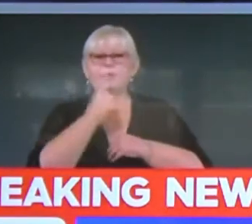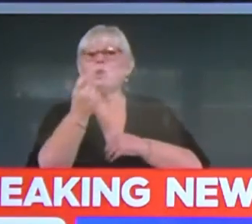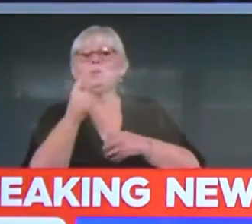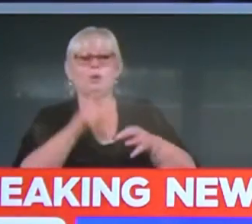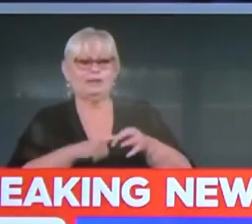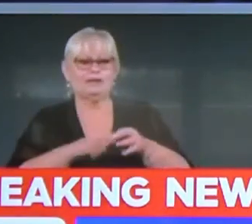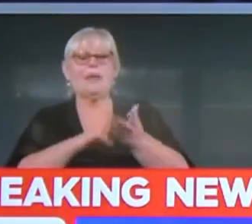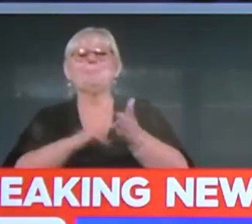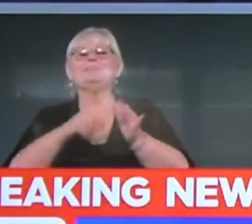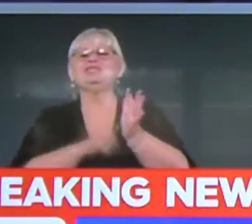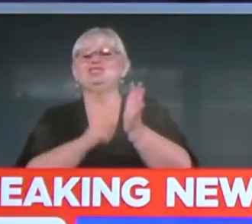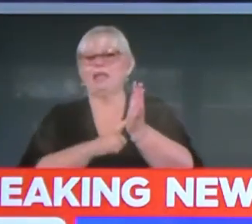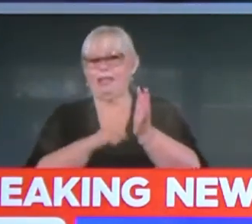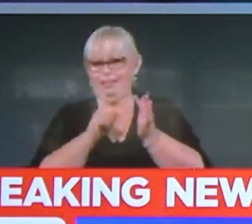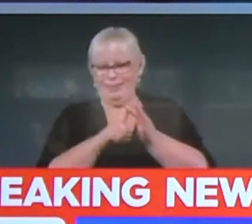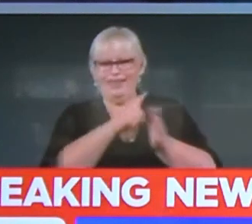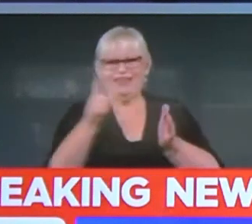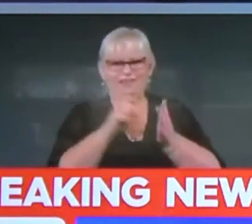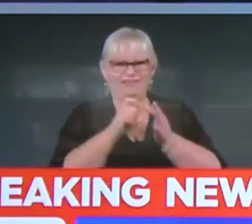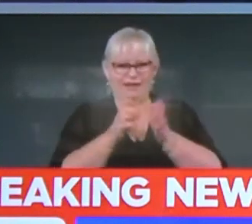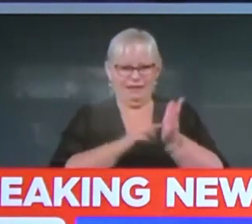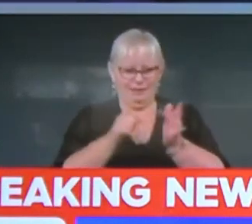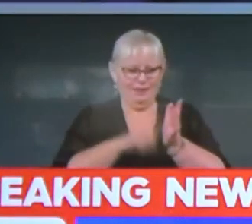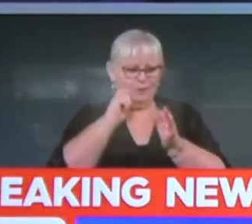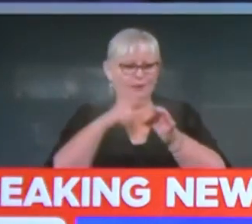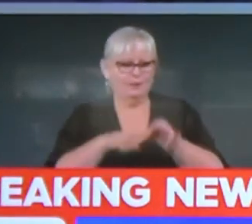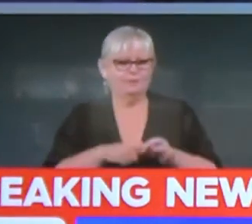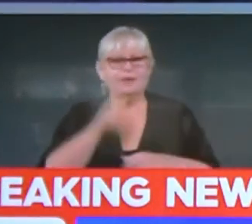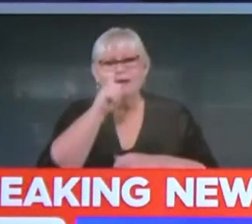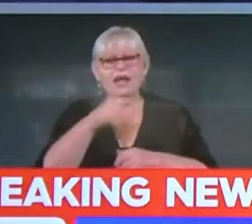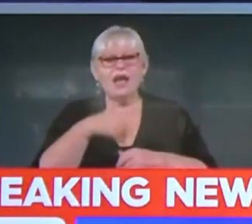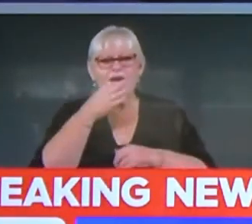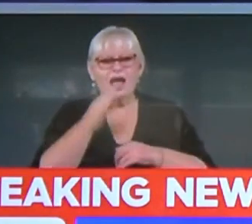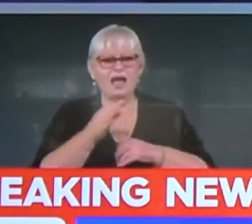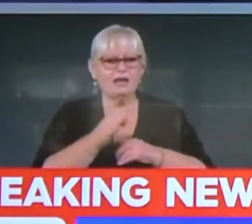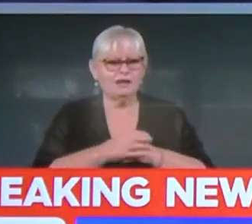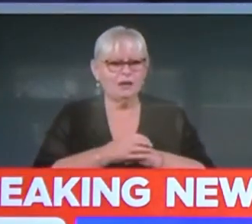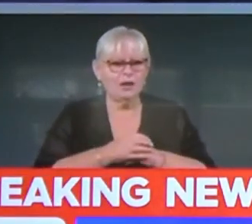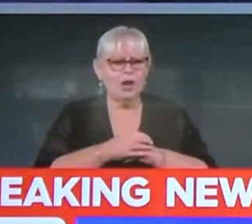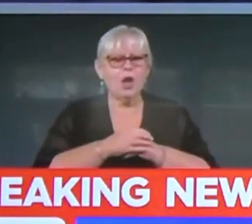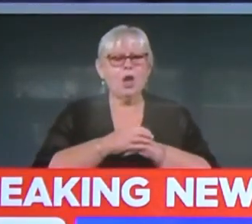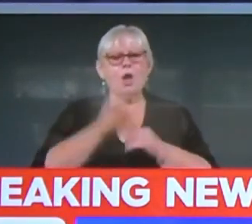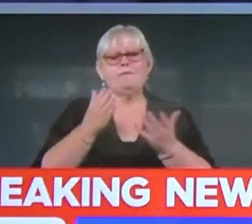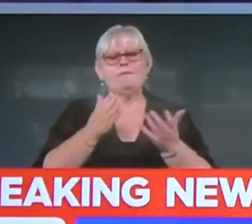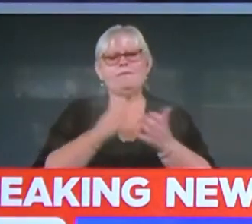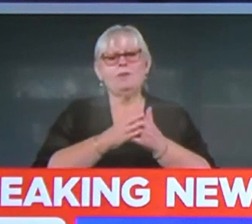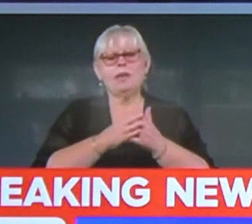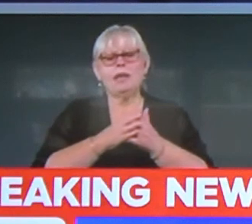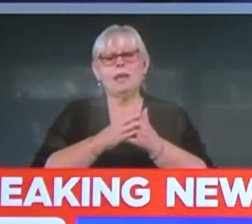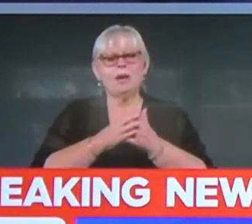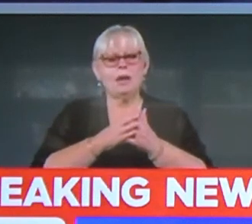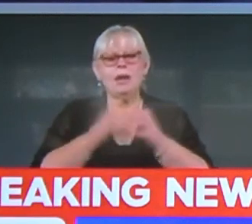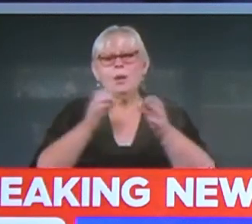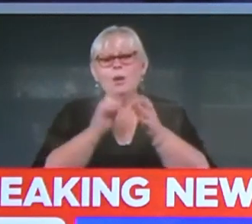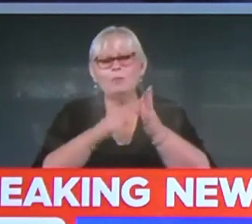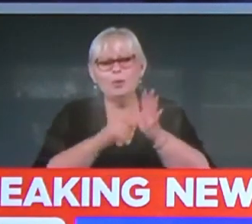Michelle hasn't had one, and then we'll finish with Phil. Could I take you to the question of border? There's a lot of credible anecdotal... Did you